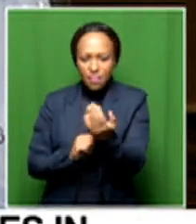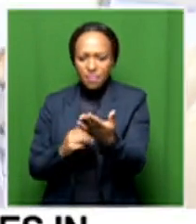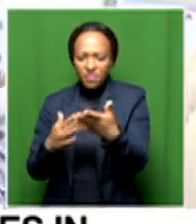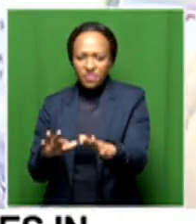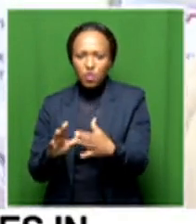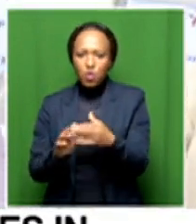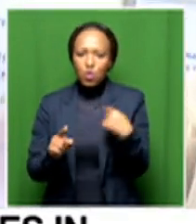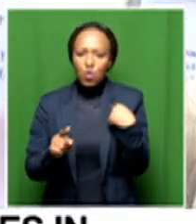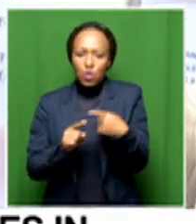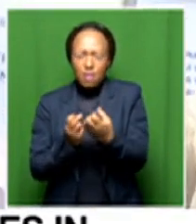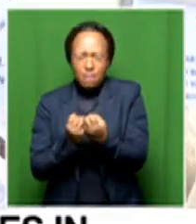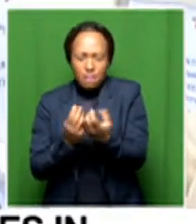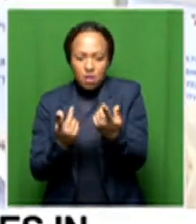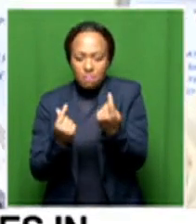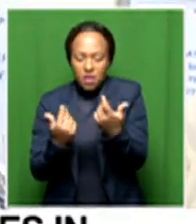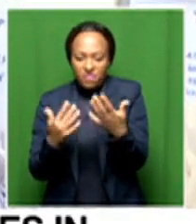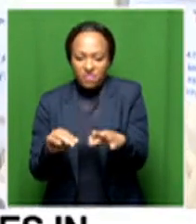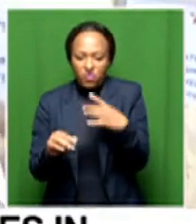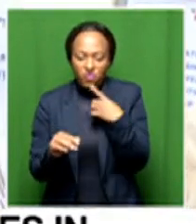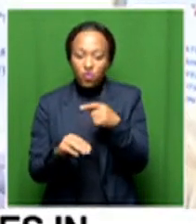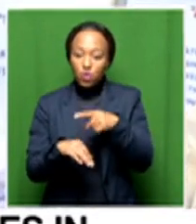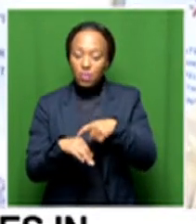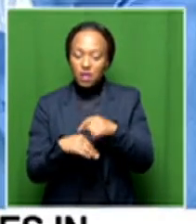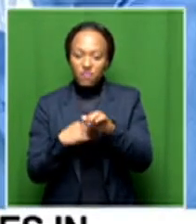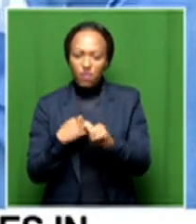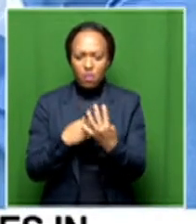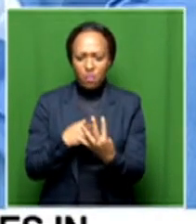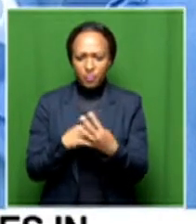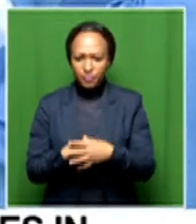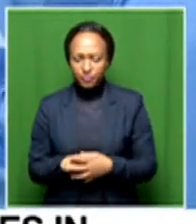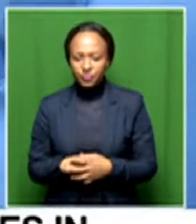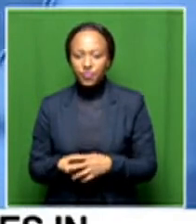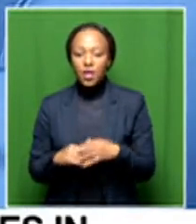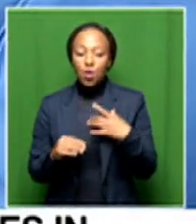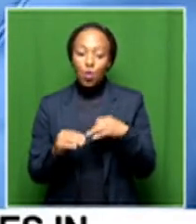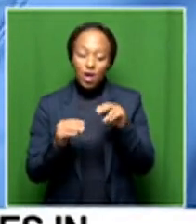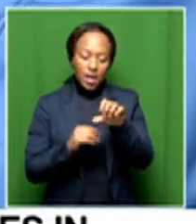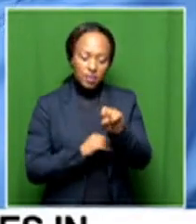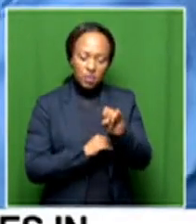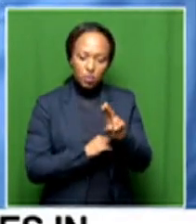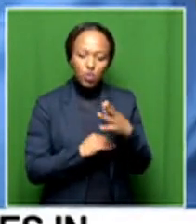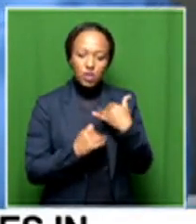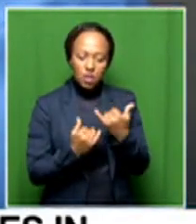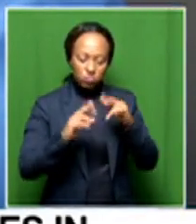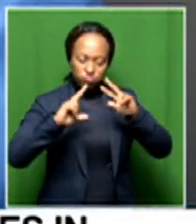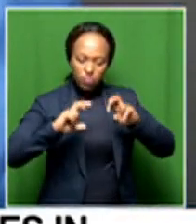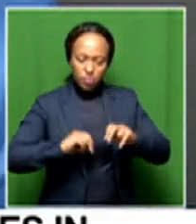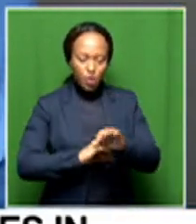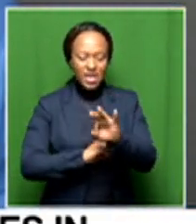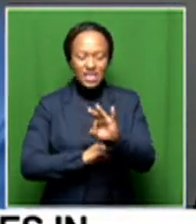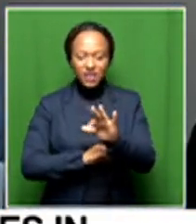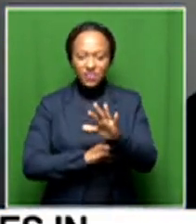million rand has been spent in the aforementioned areas during the past 4 months. The Special Investigation Unit is also looking into